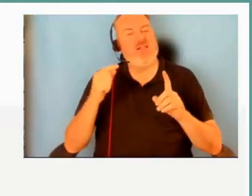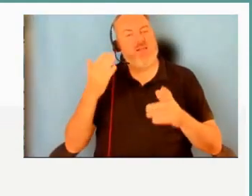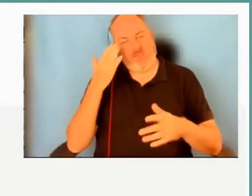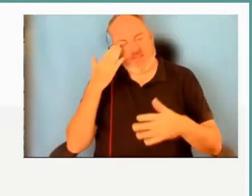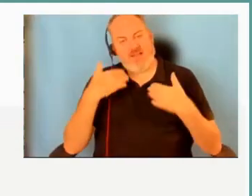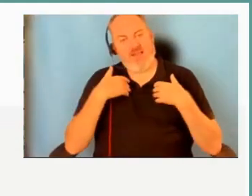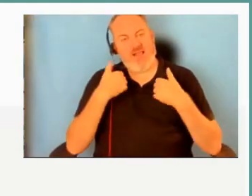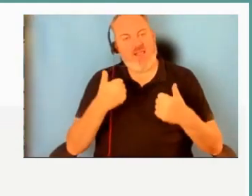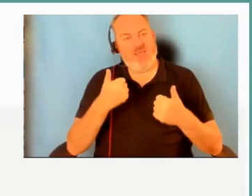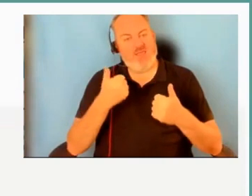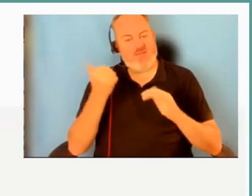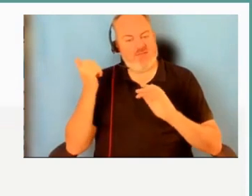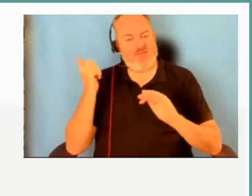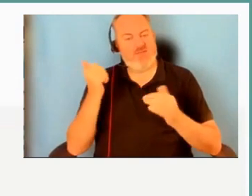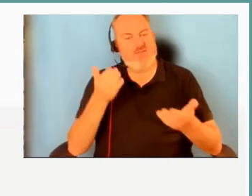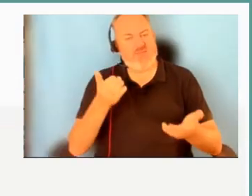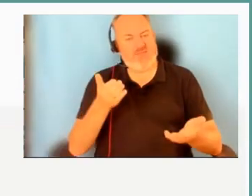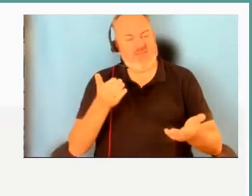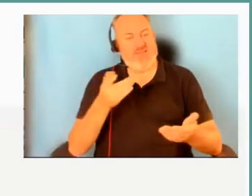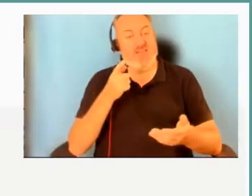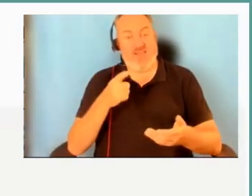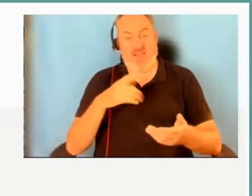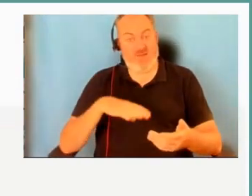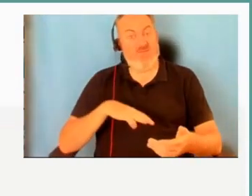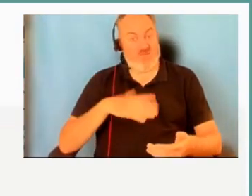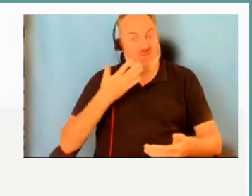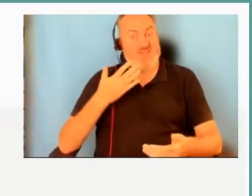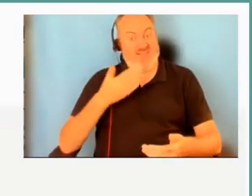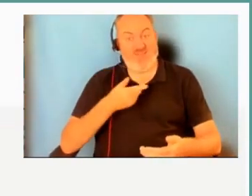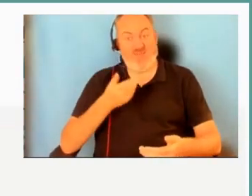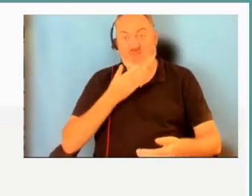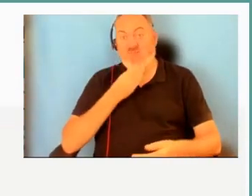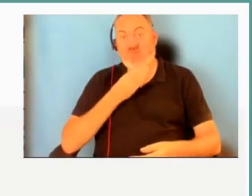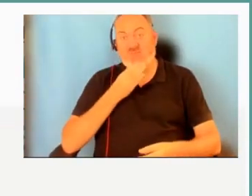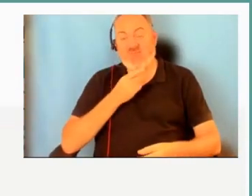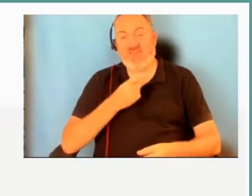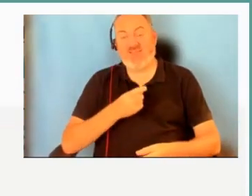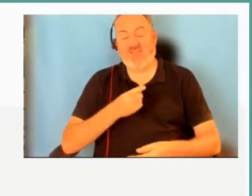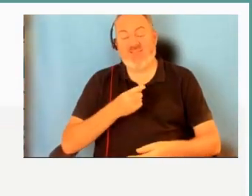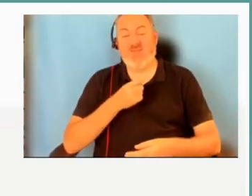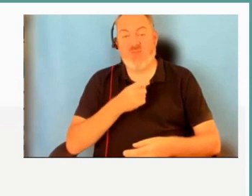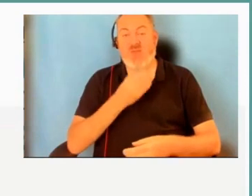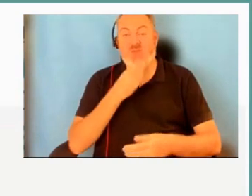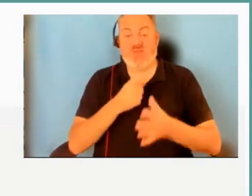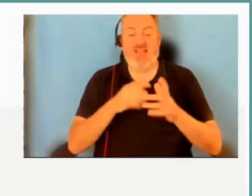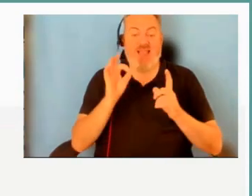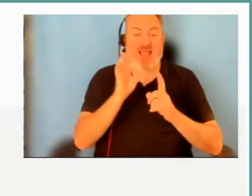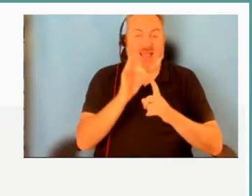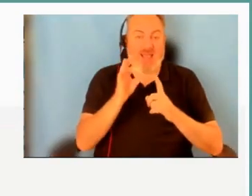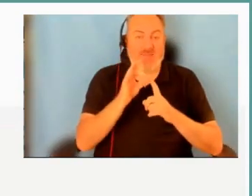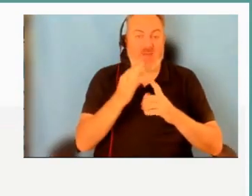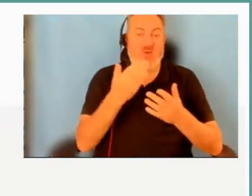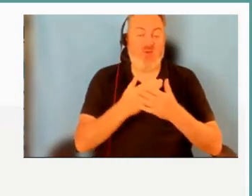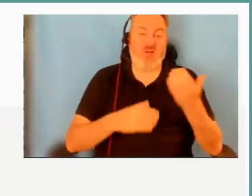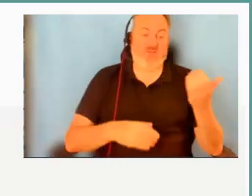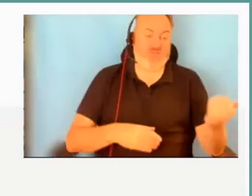and it offers different programs for free in Scotland. So it can be accessed as an application on a phone or a tablet,